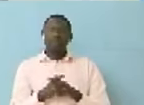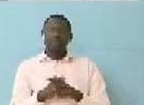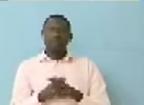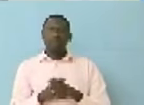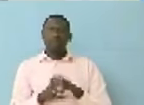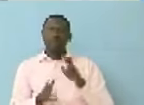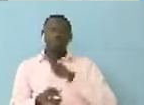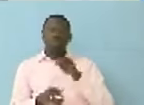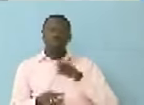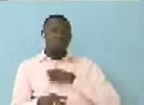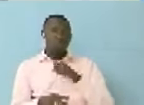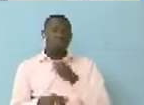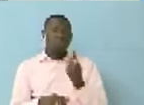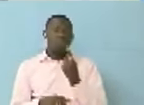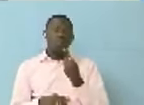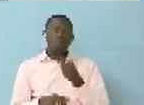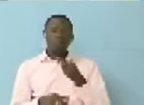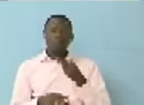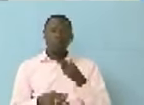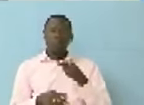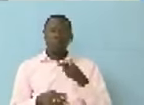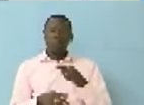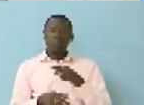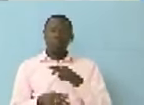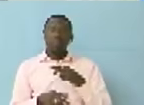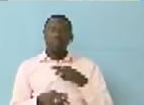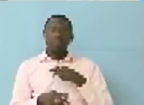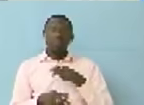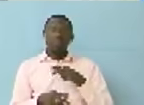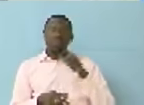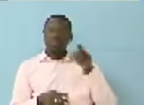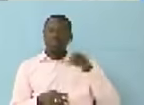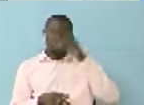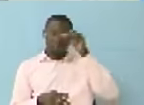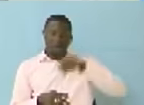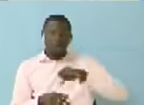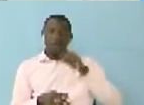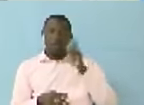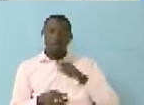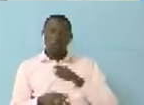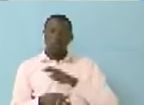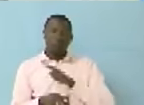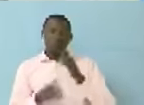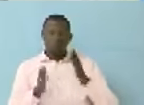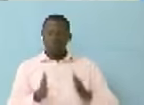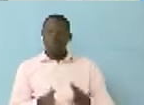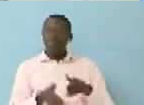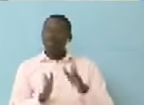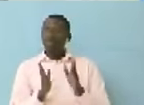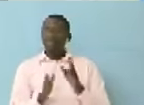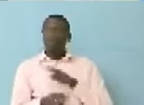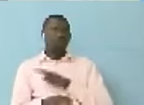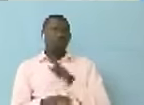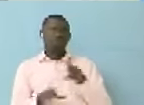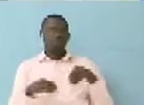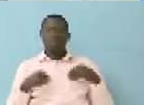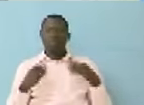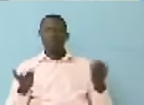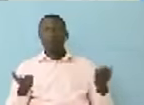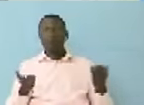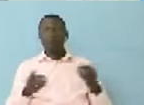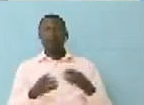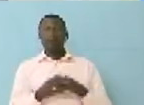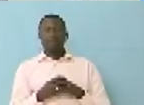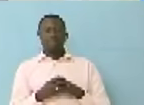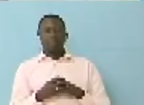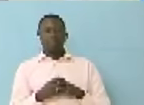inhuman. Man la ñin dam man ko luwa man songa de bari ani hadama ya fa manta. I can't agree more with you. San du do son ta